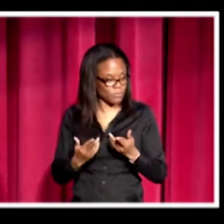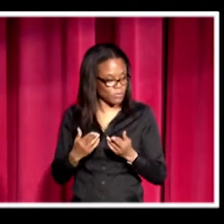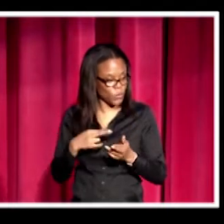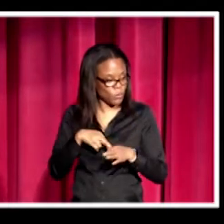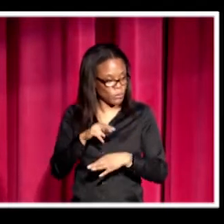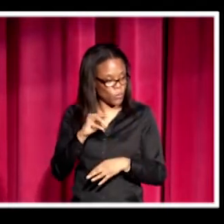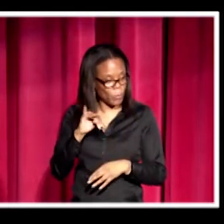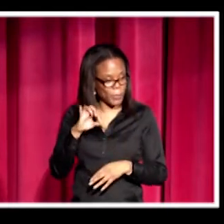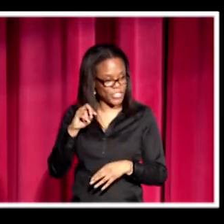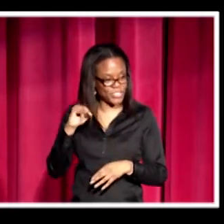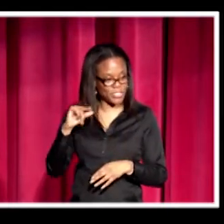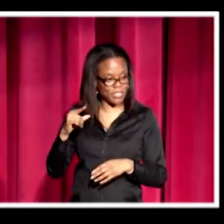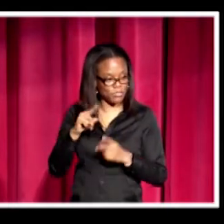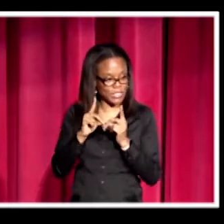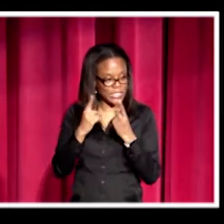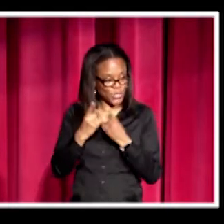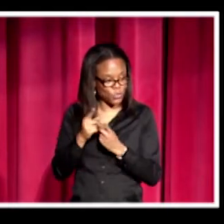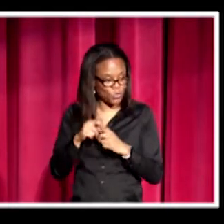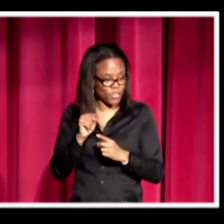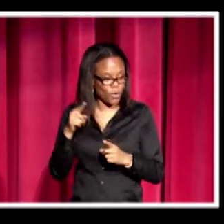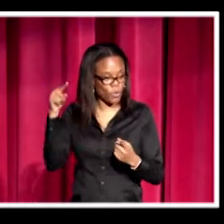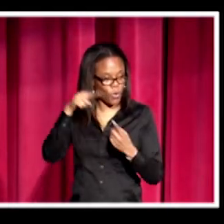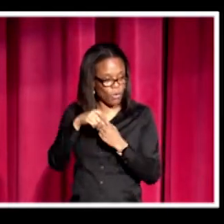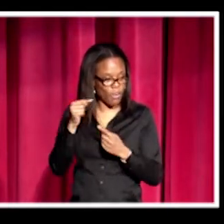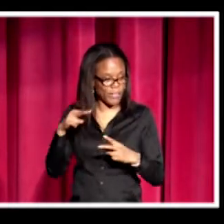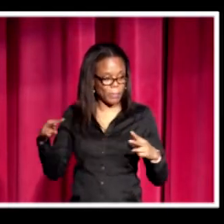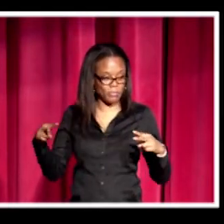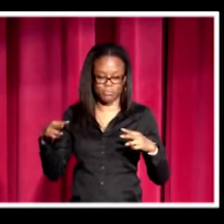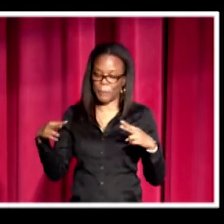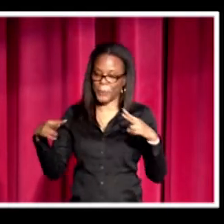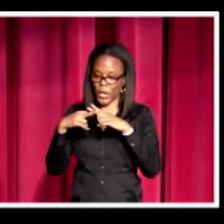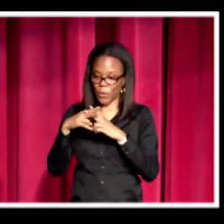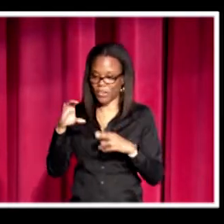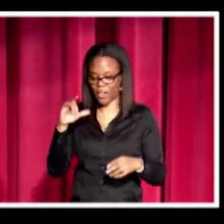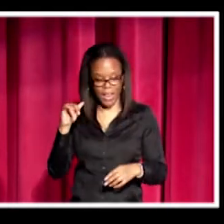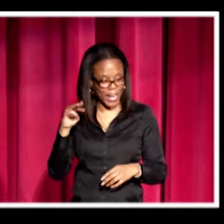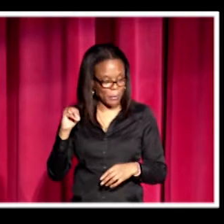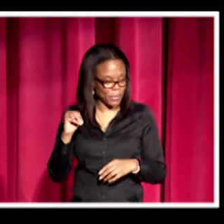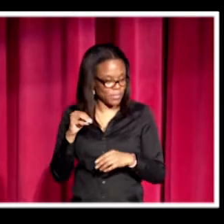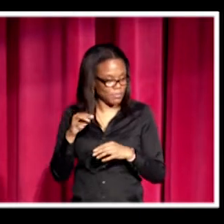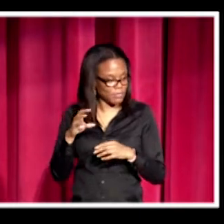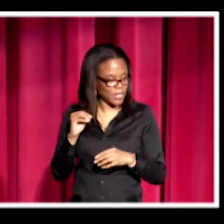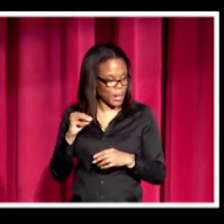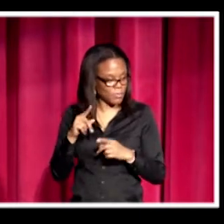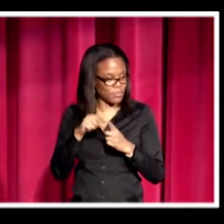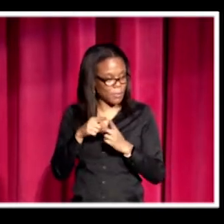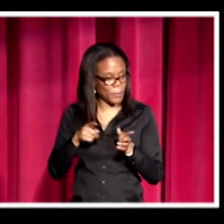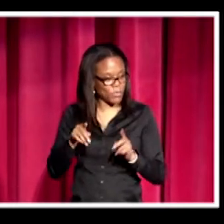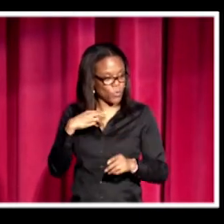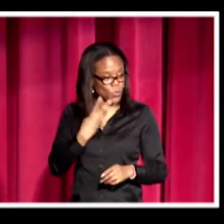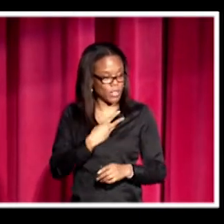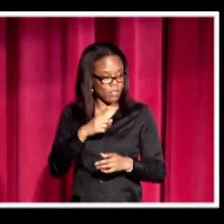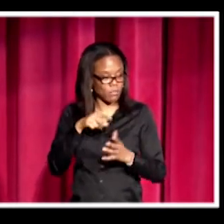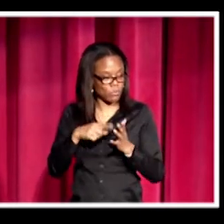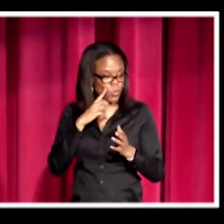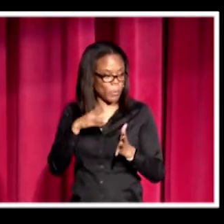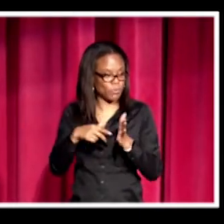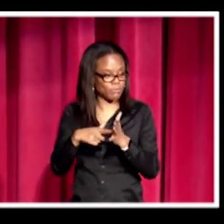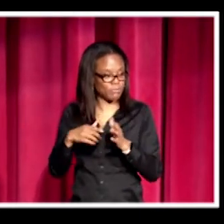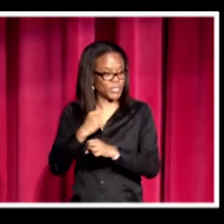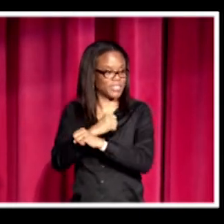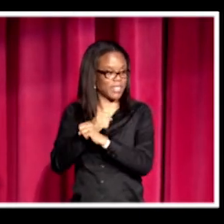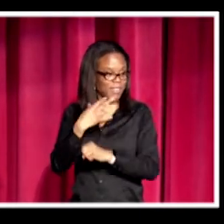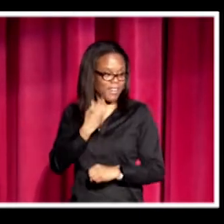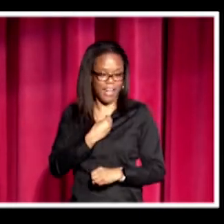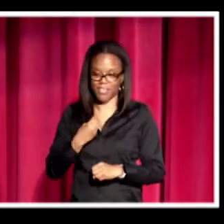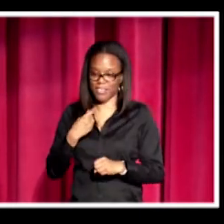district to the goals of the Paris Climate Accord, with this mandate, we will protect the legacy of President Barack